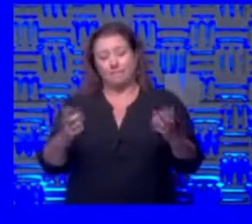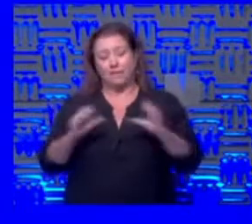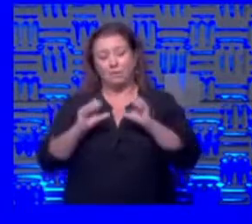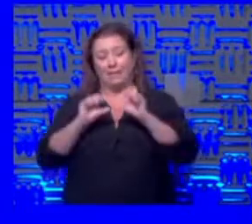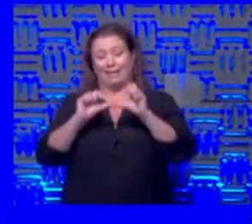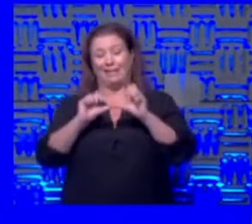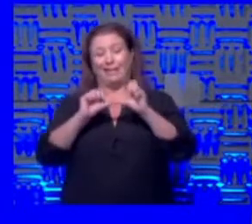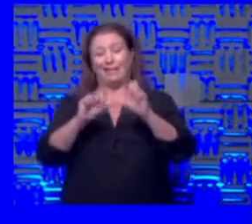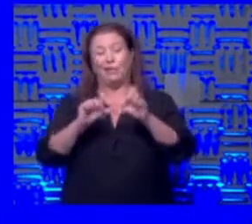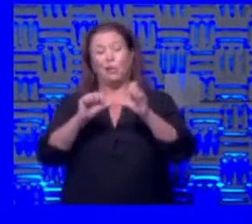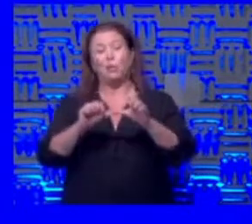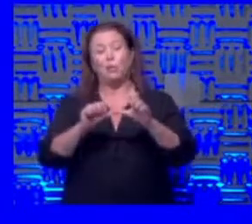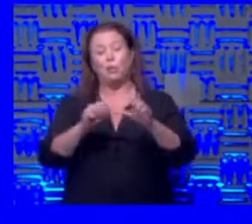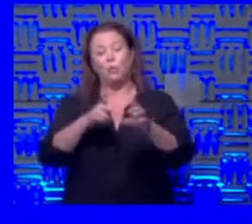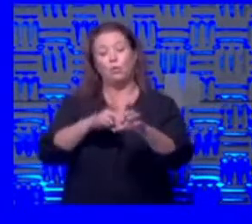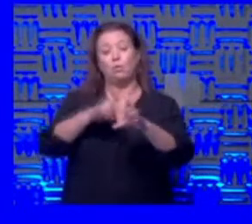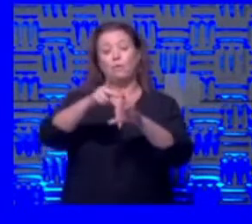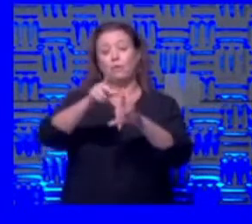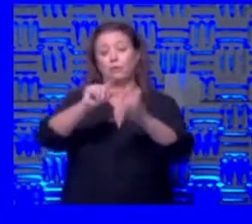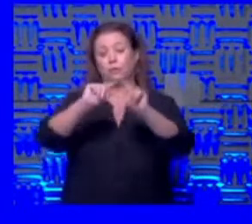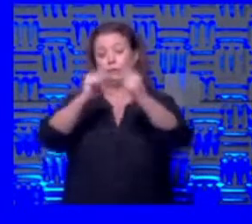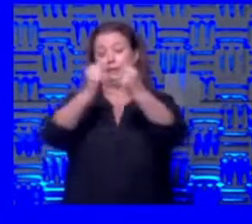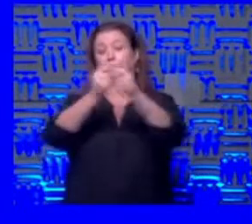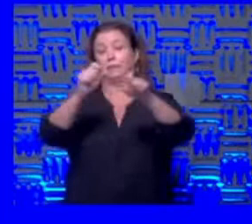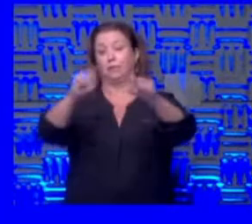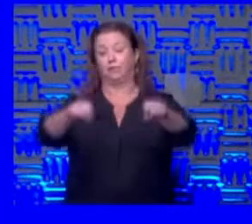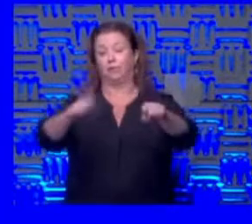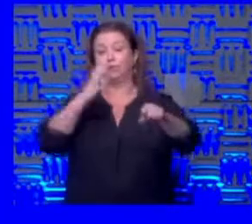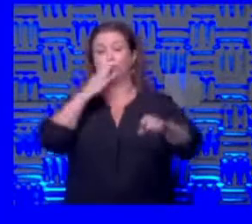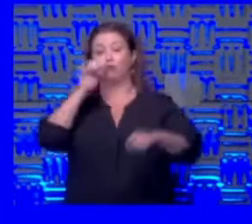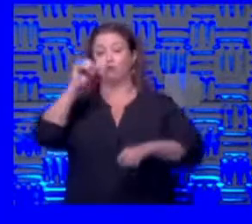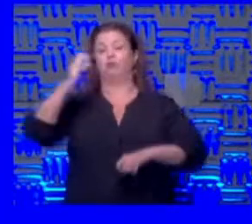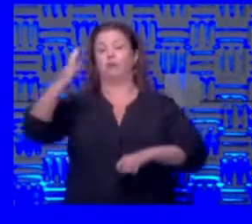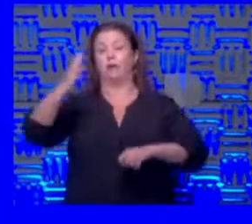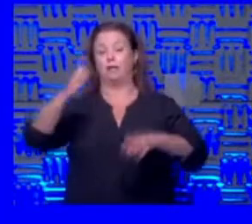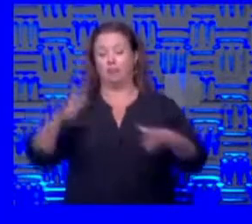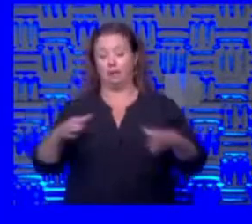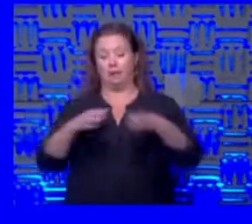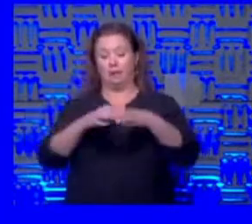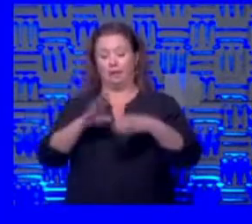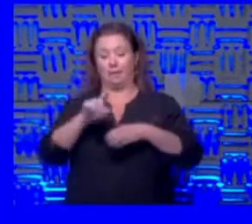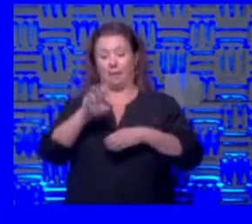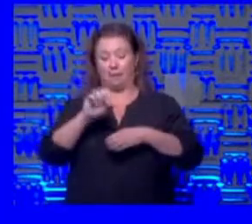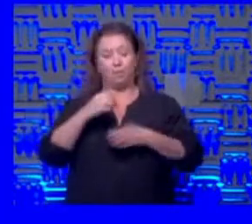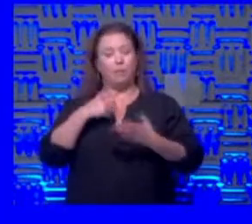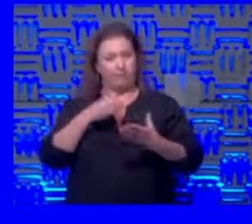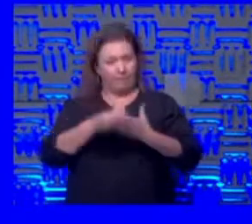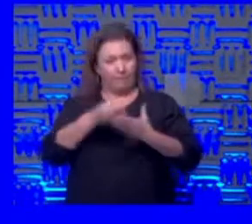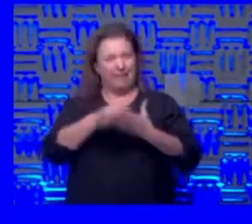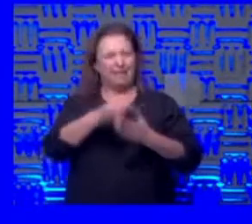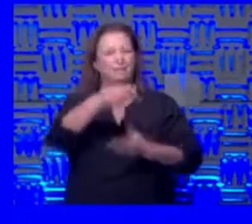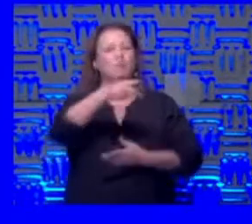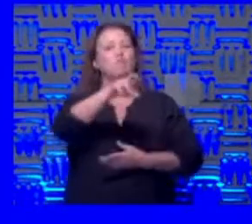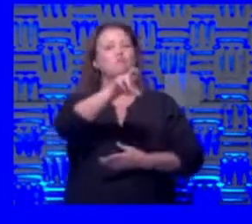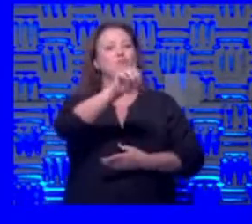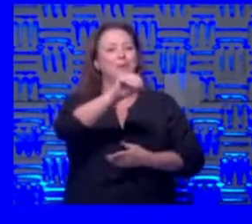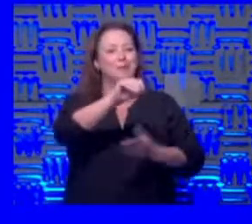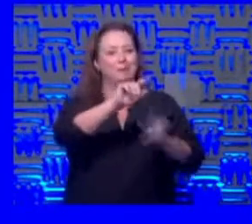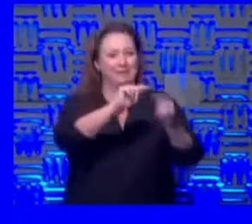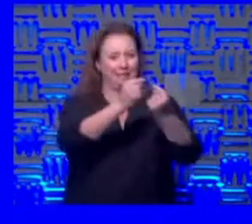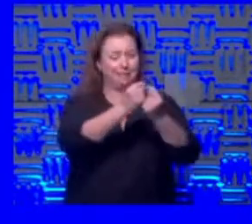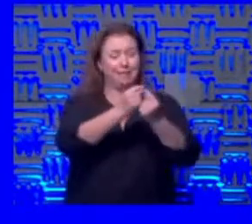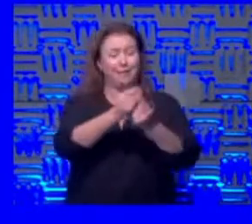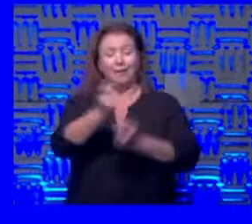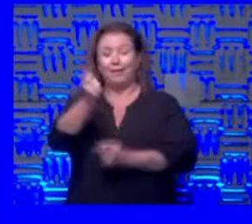it seems like the professional teams can do a very good job in a bubble. They have the money and the resources. For high schools